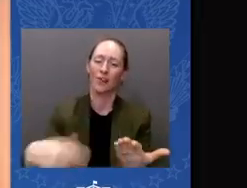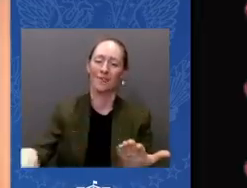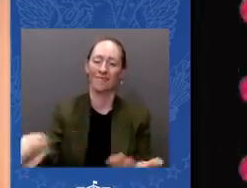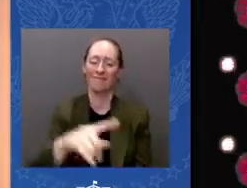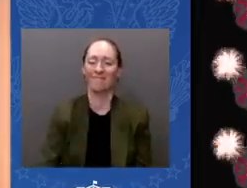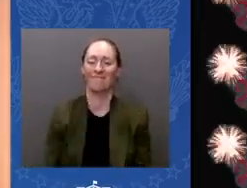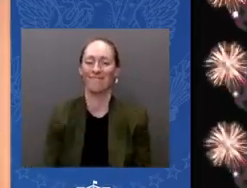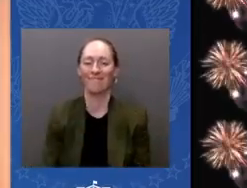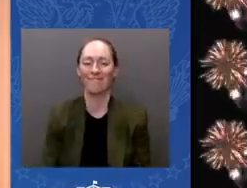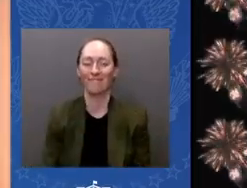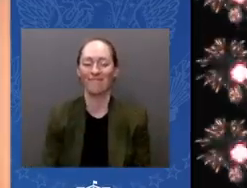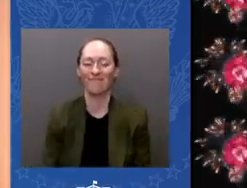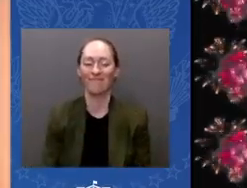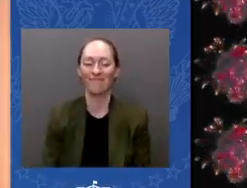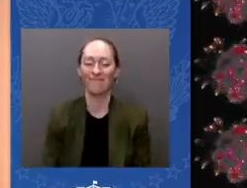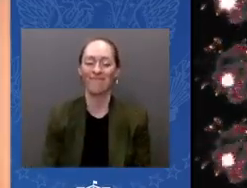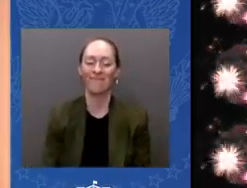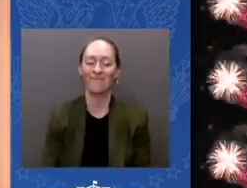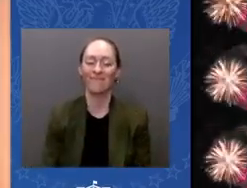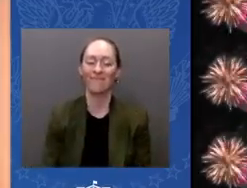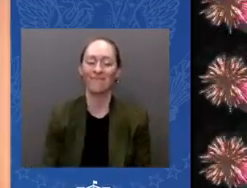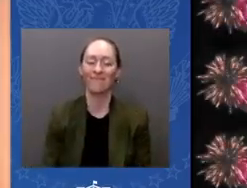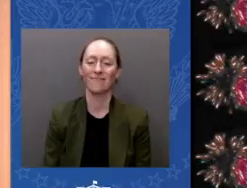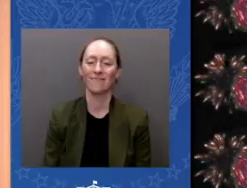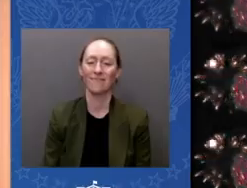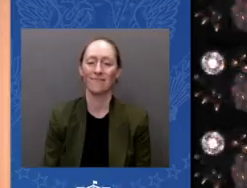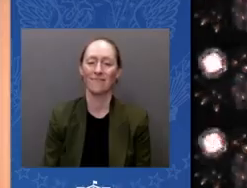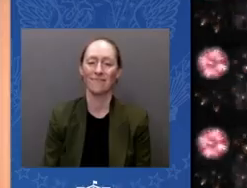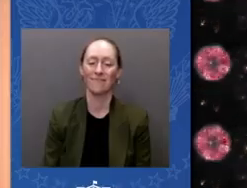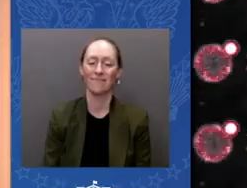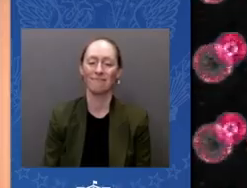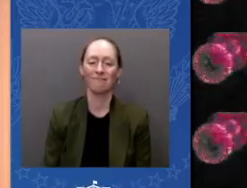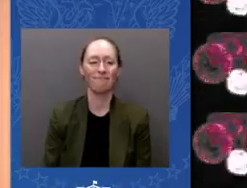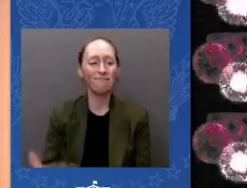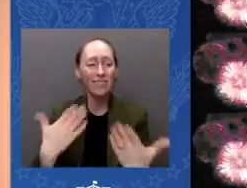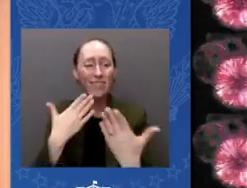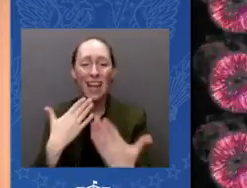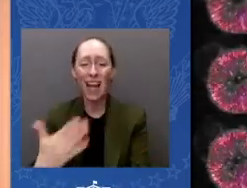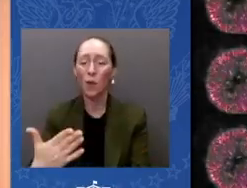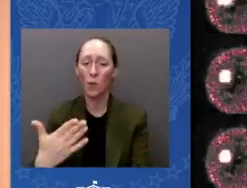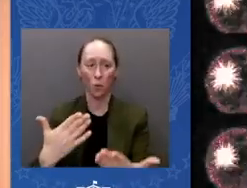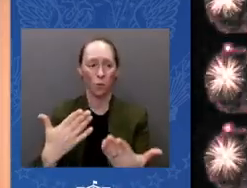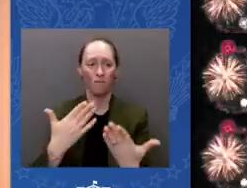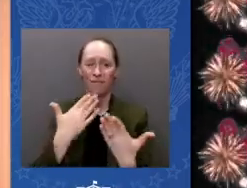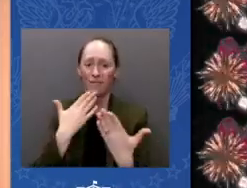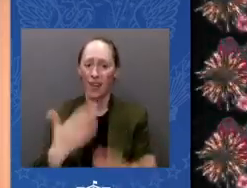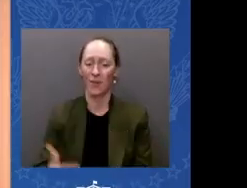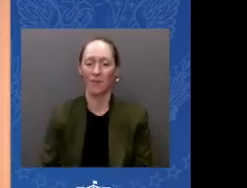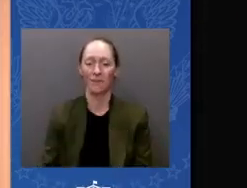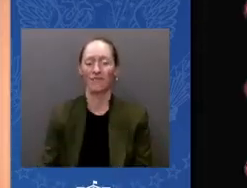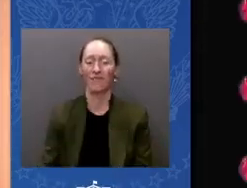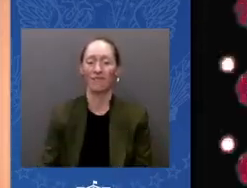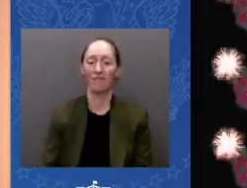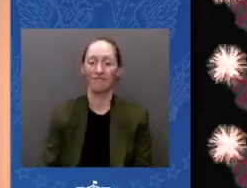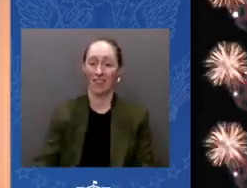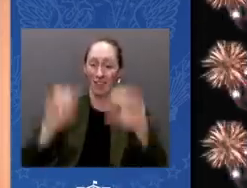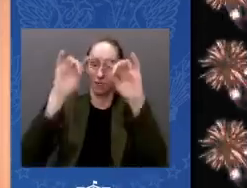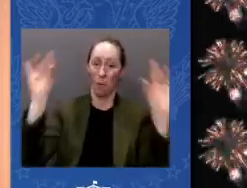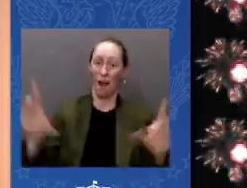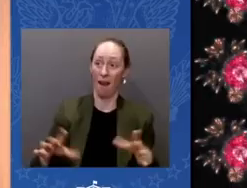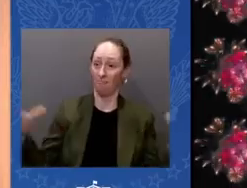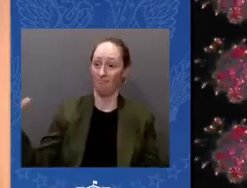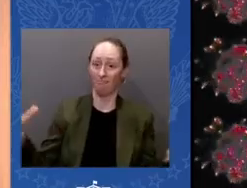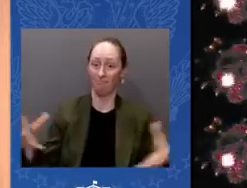Thank you for making this celebration of Diwali such a joyous part of American culture as we see it across the country, opening homes and hearts